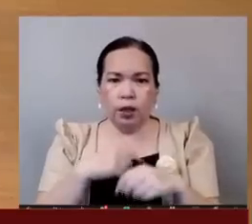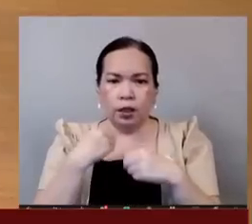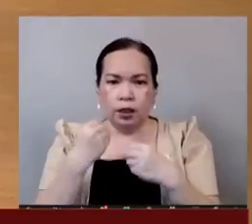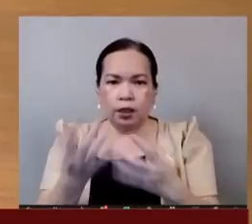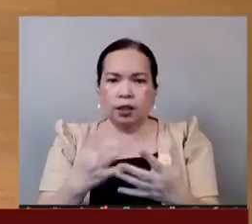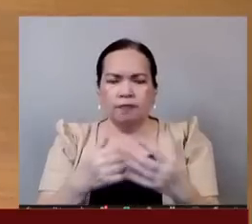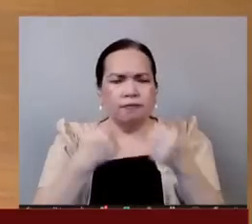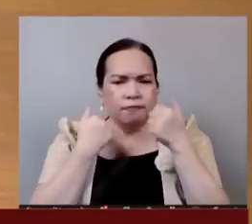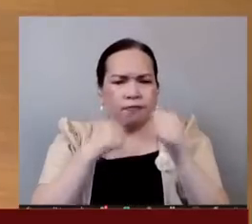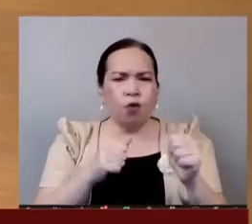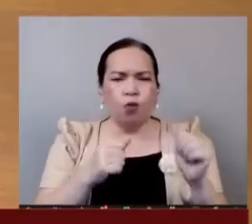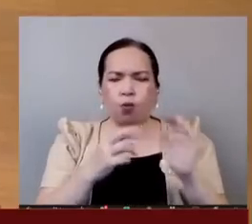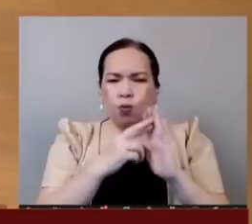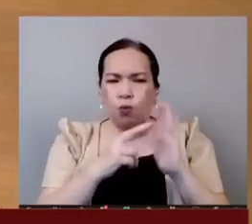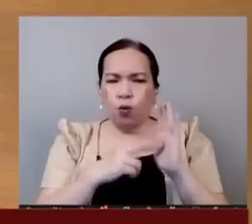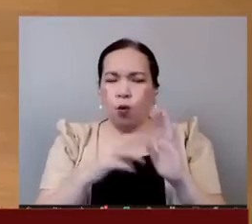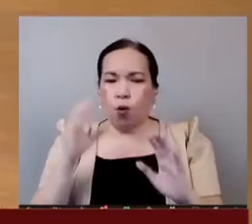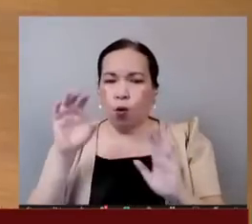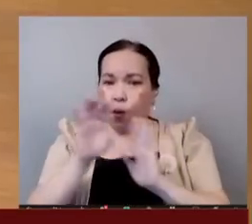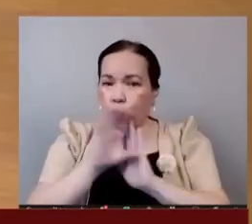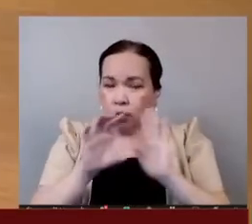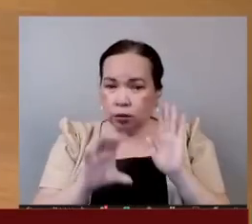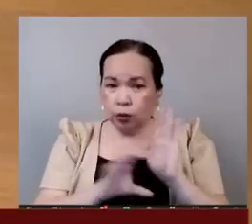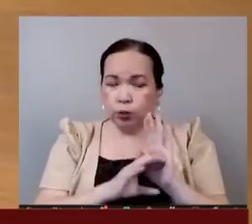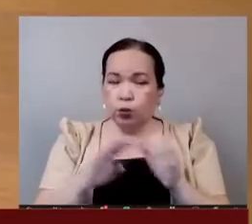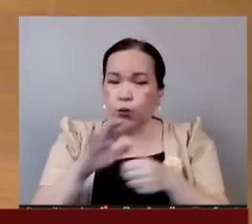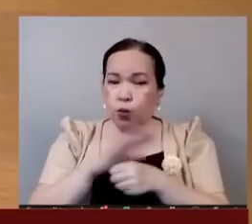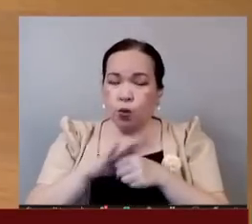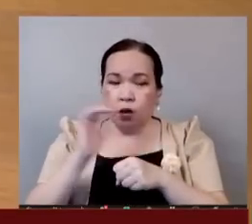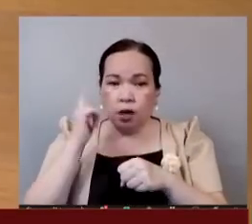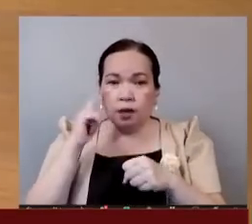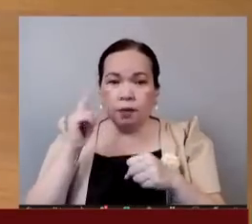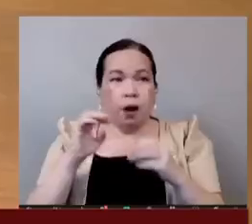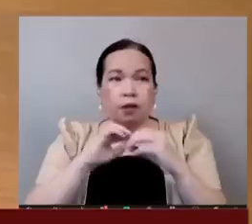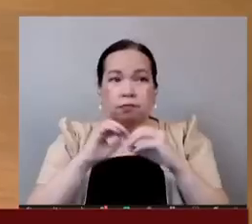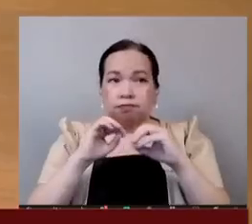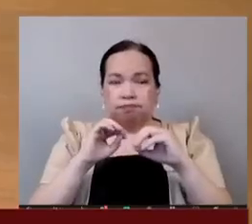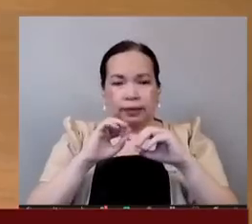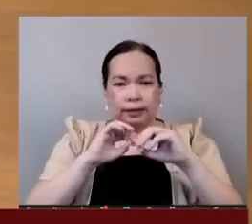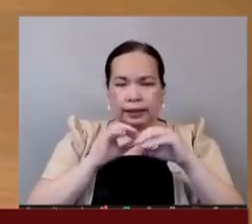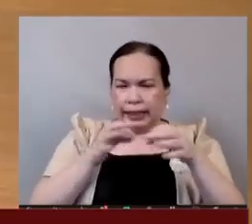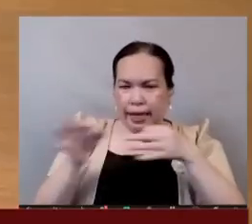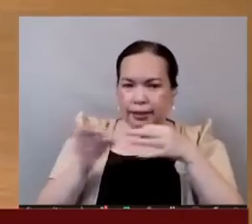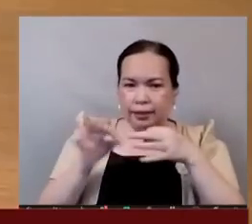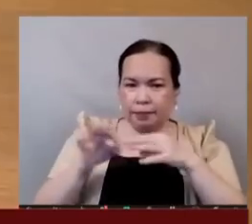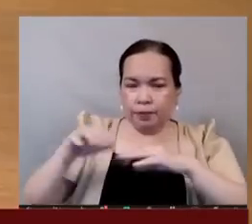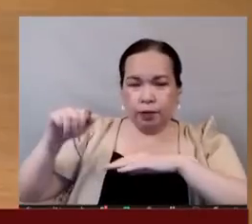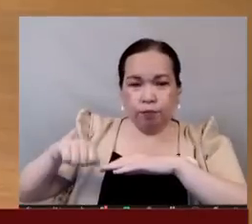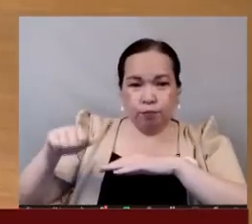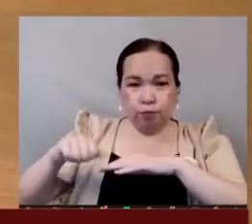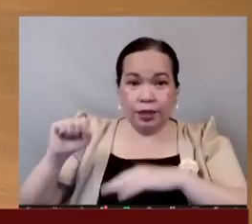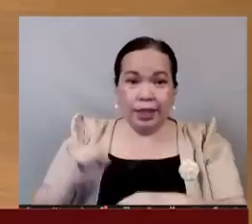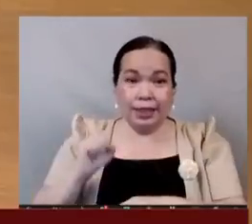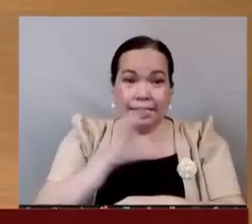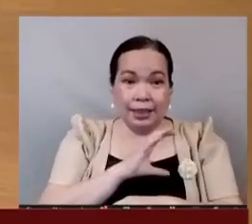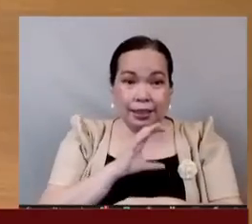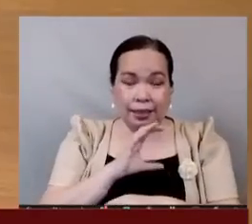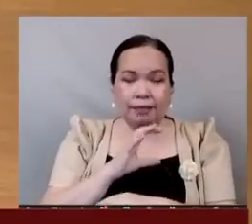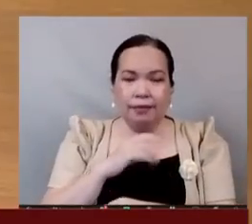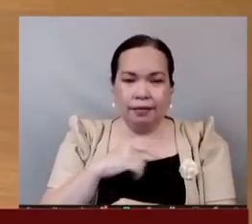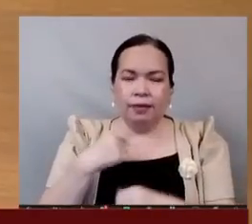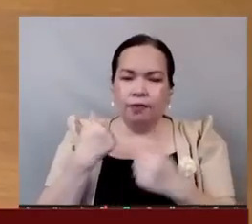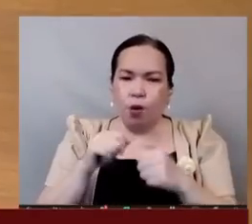of the Constitution and the Local Government Code as clarified by the Supreme Court very soon. Almost all the